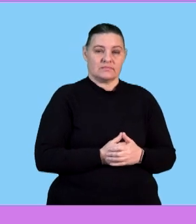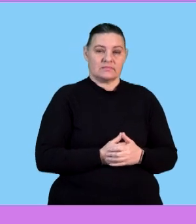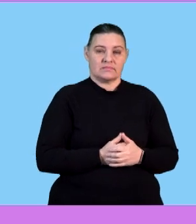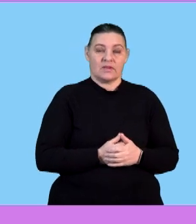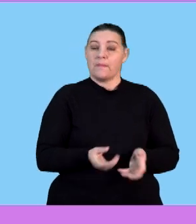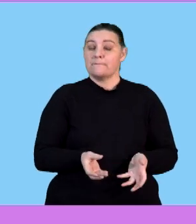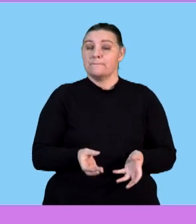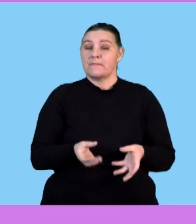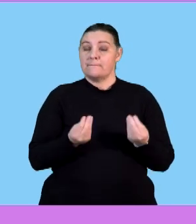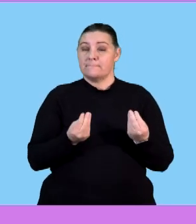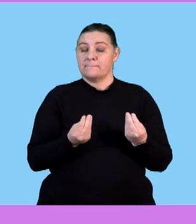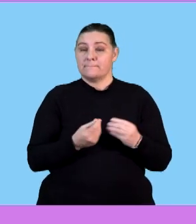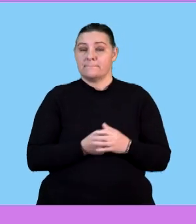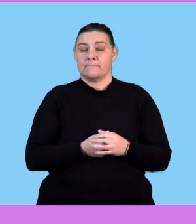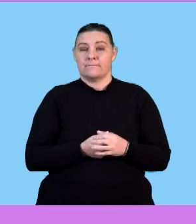We get